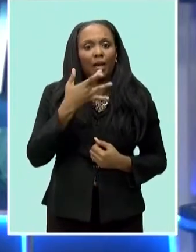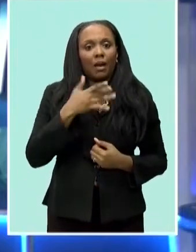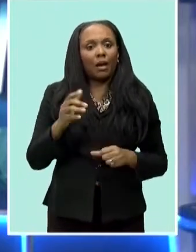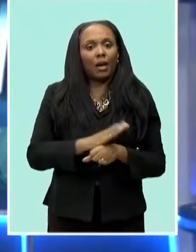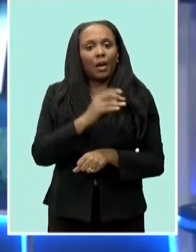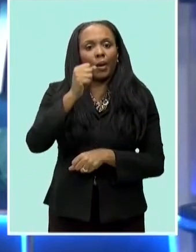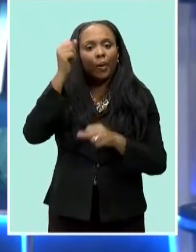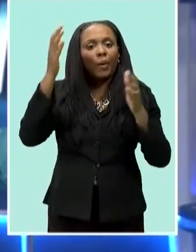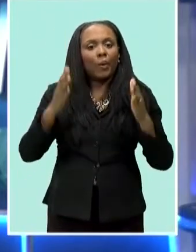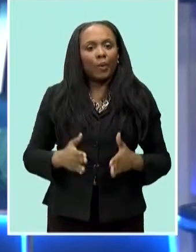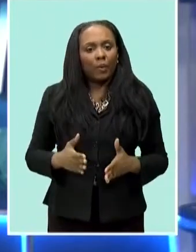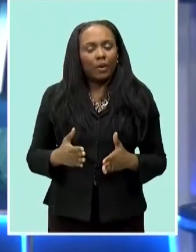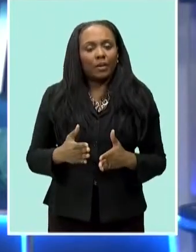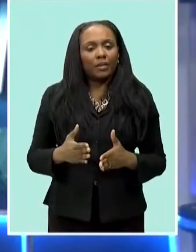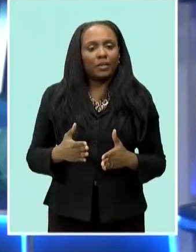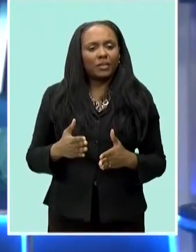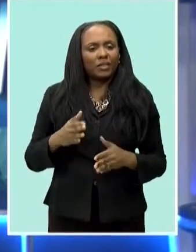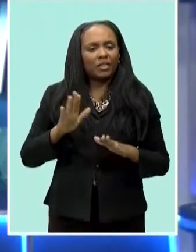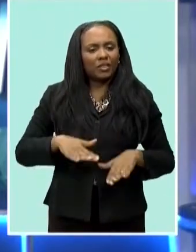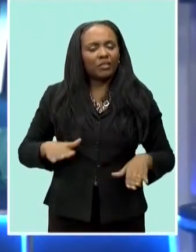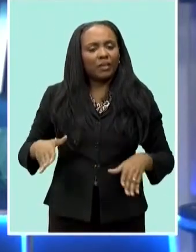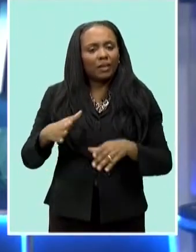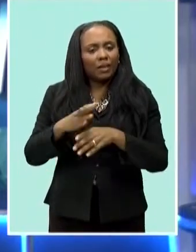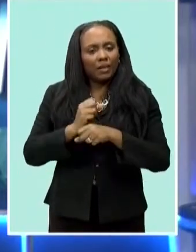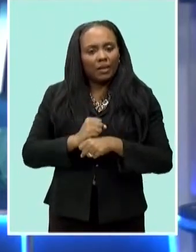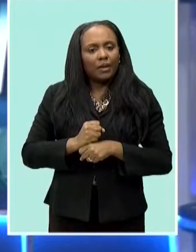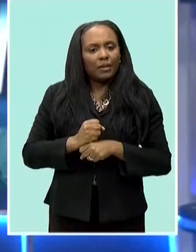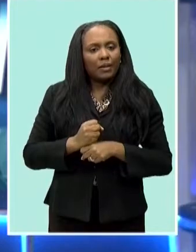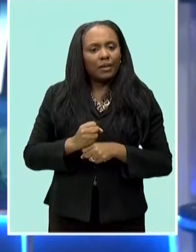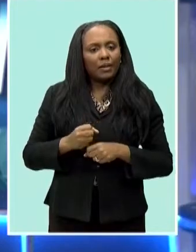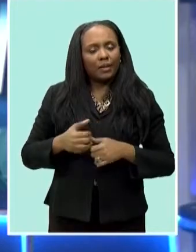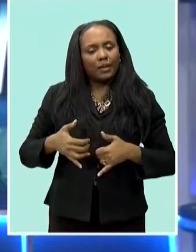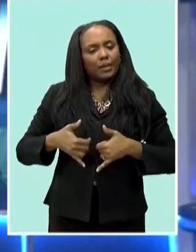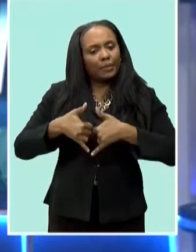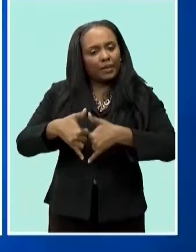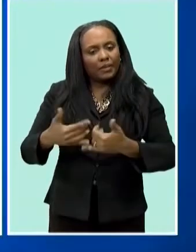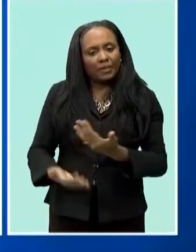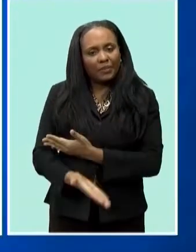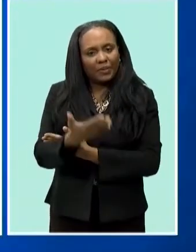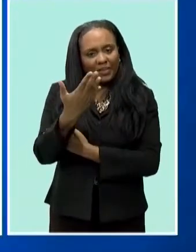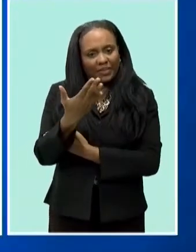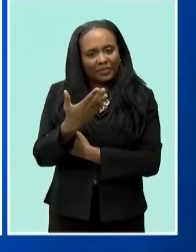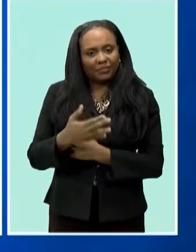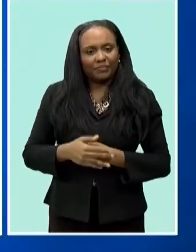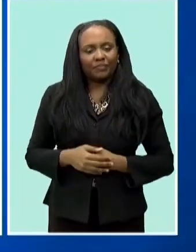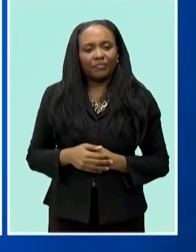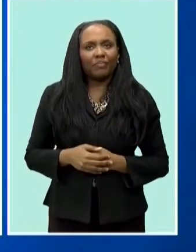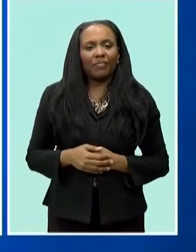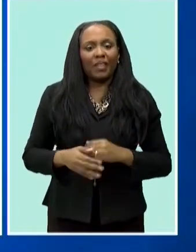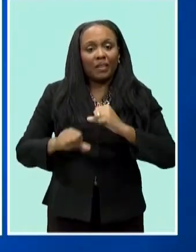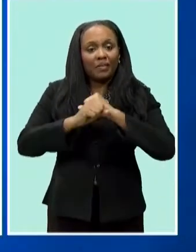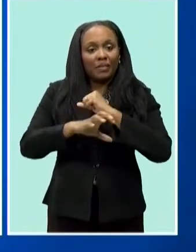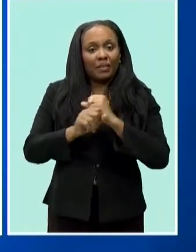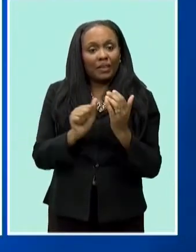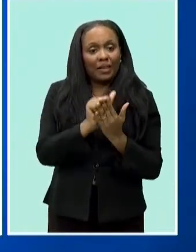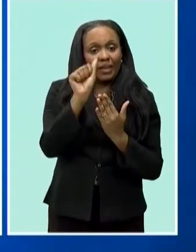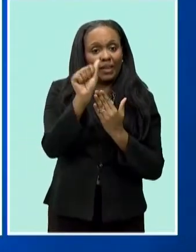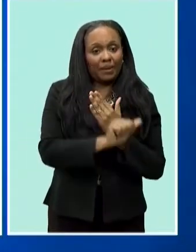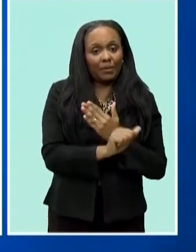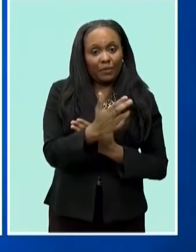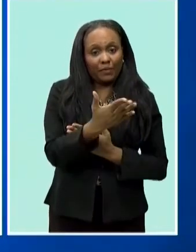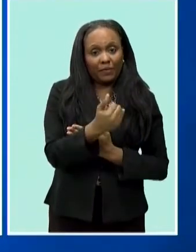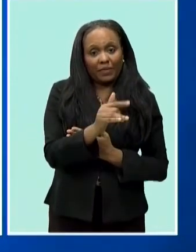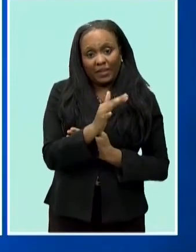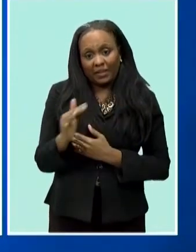Plus promotion collected their prizes this morning on the show. The promotion took place from April 15th to May 3rd. During